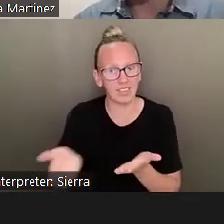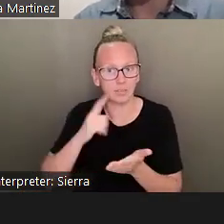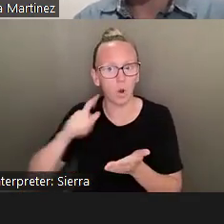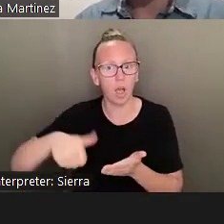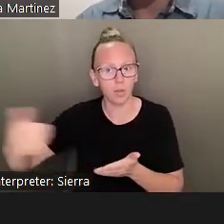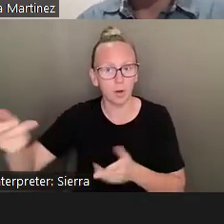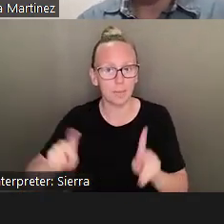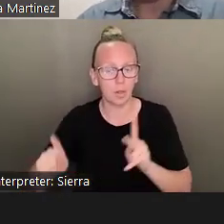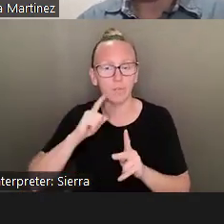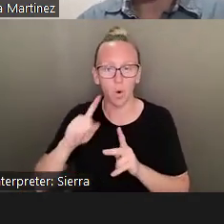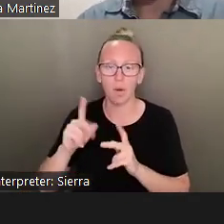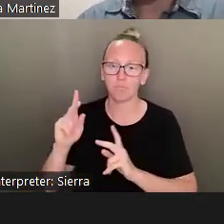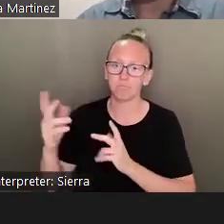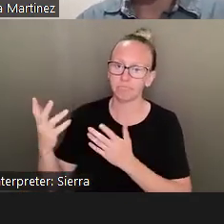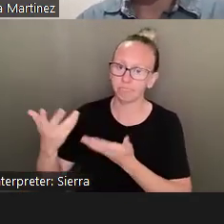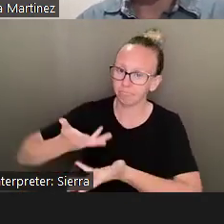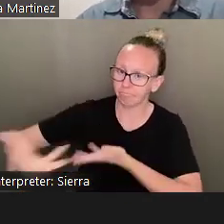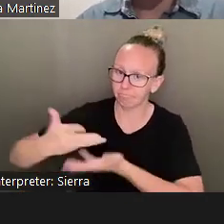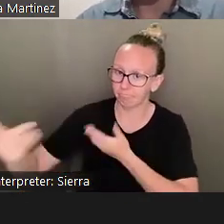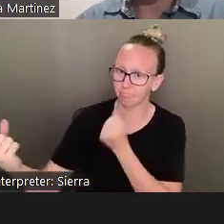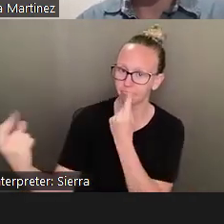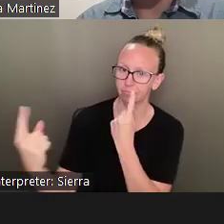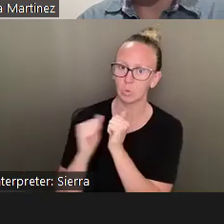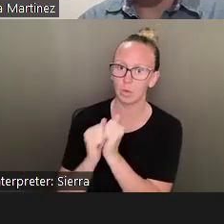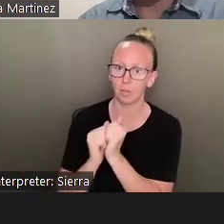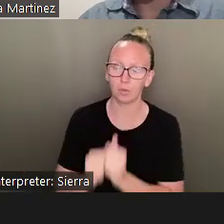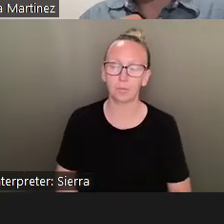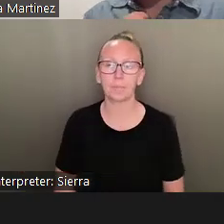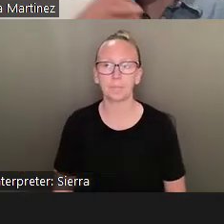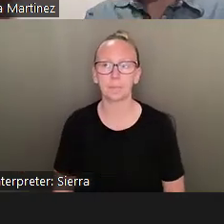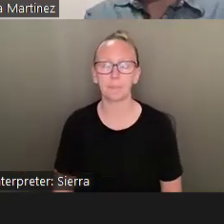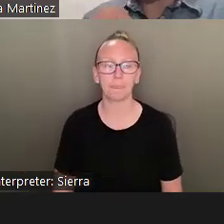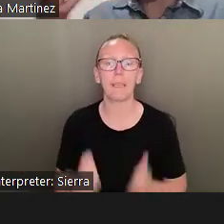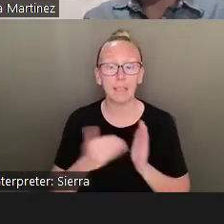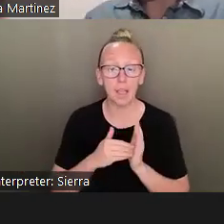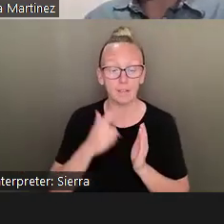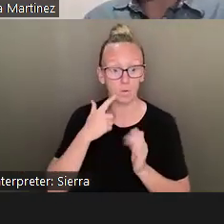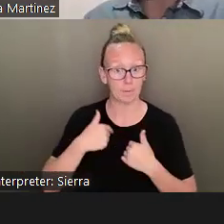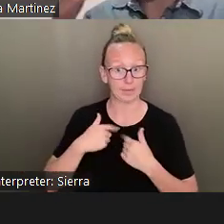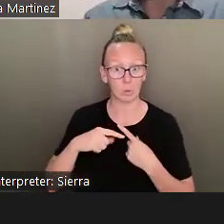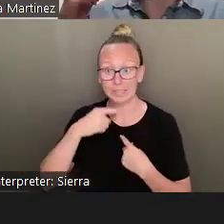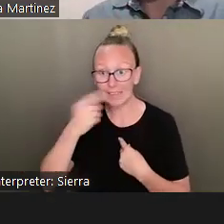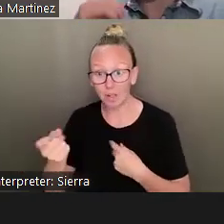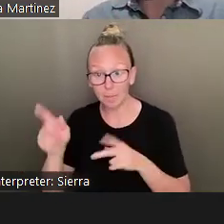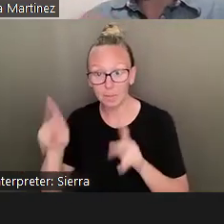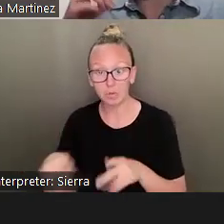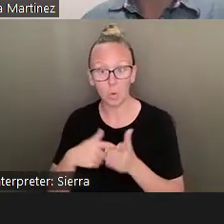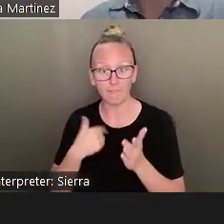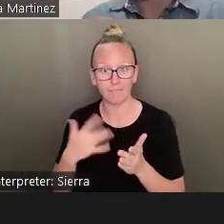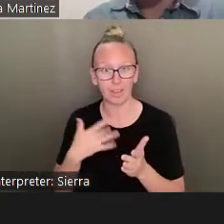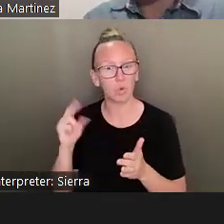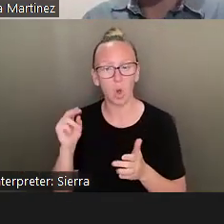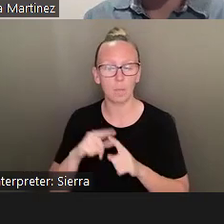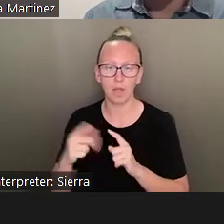with others. And not for me to tell someone else what I feel, but for us to feel something